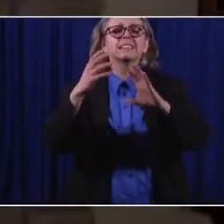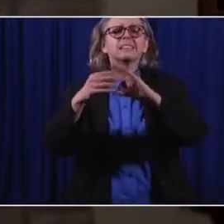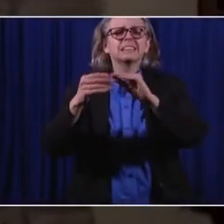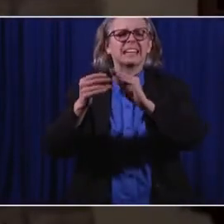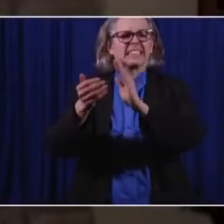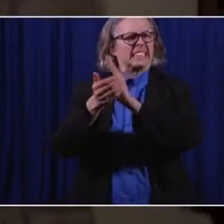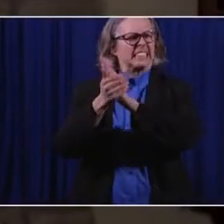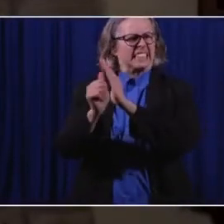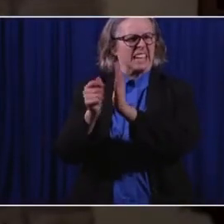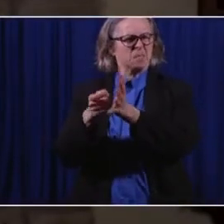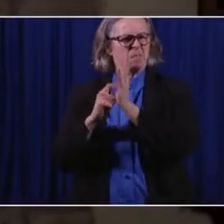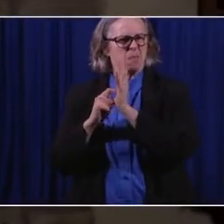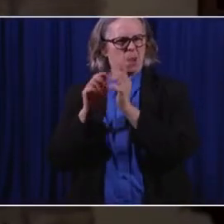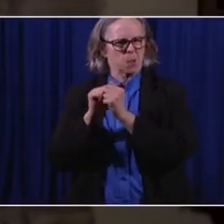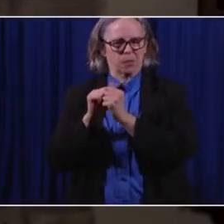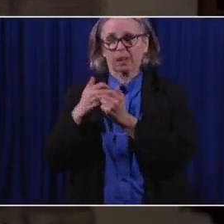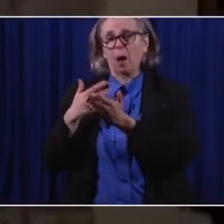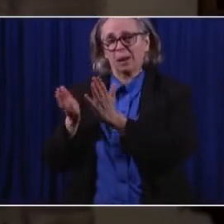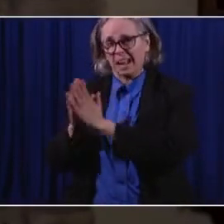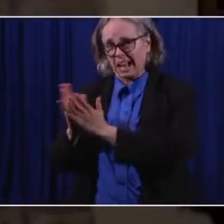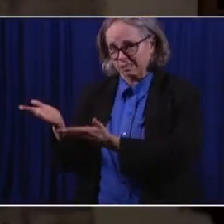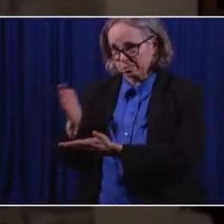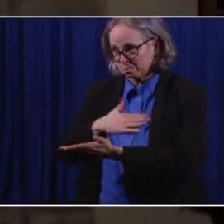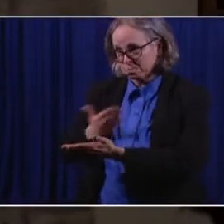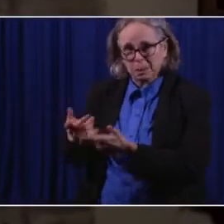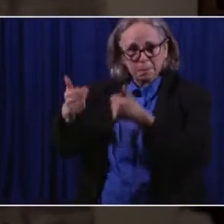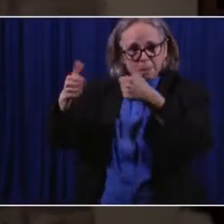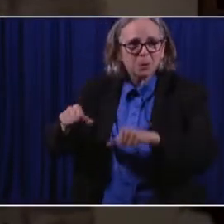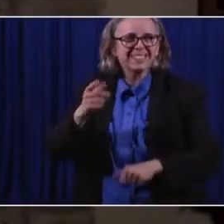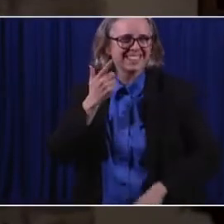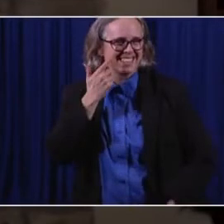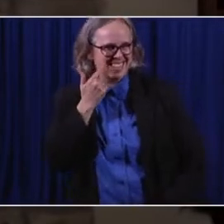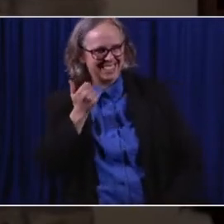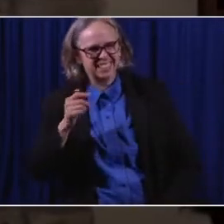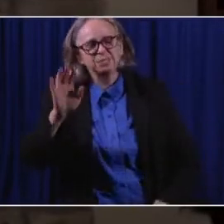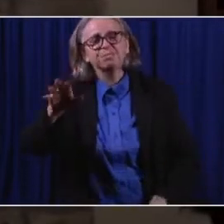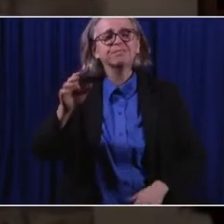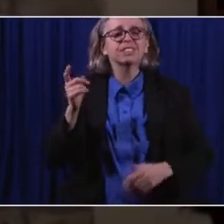it. I'm sure she will. But she says it's sort of a technique, you know,